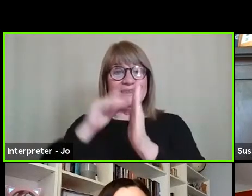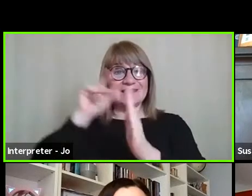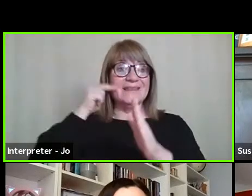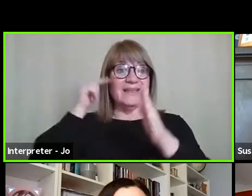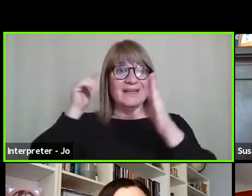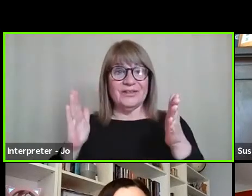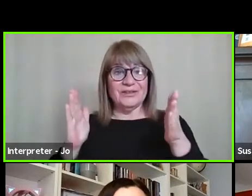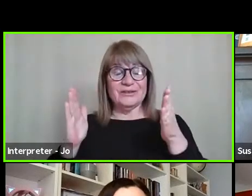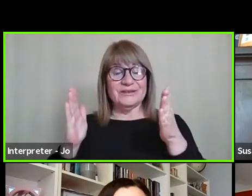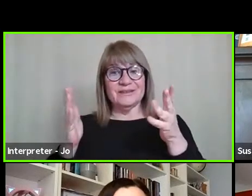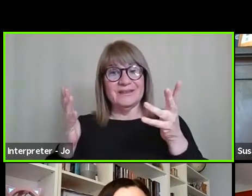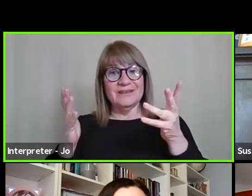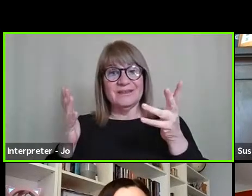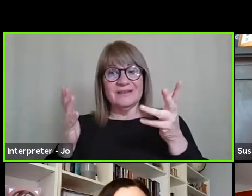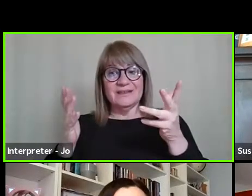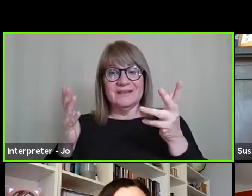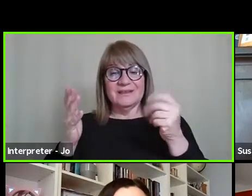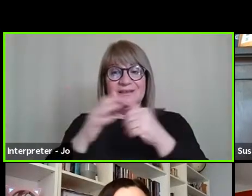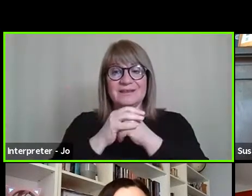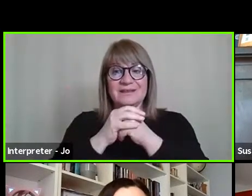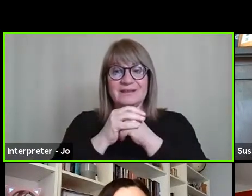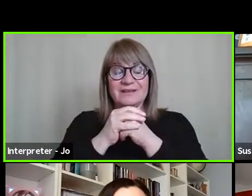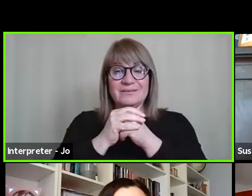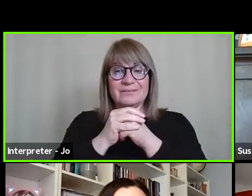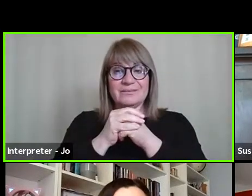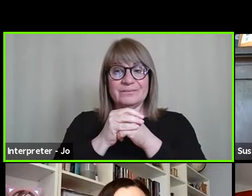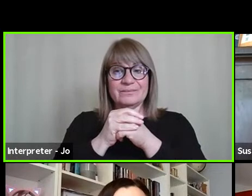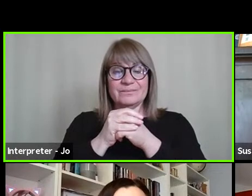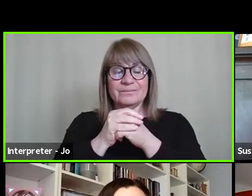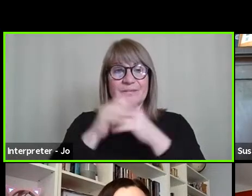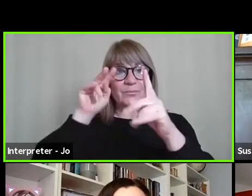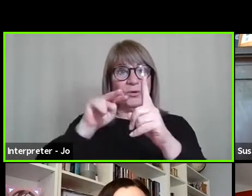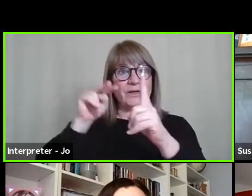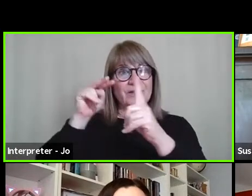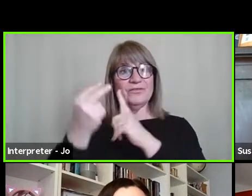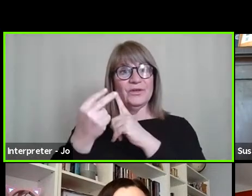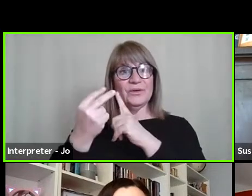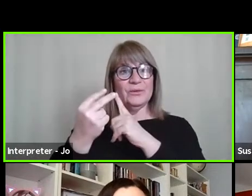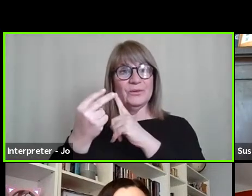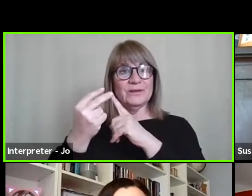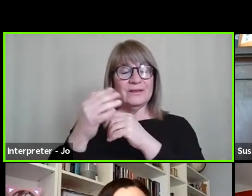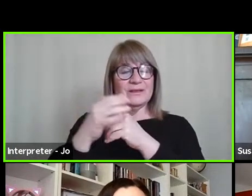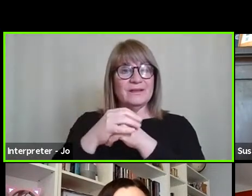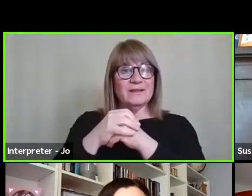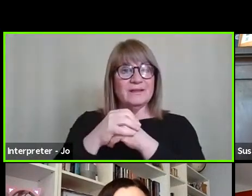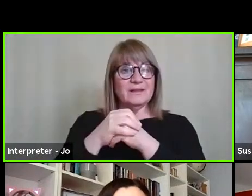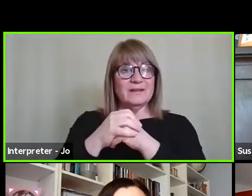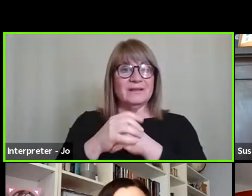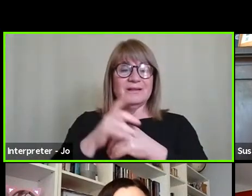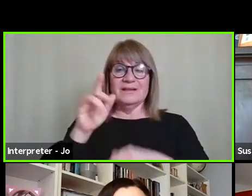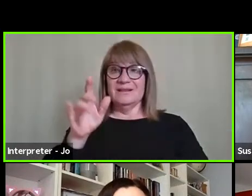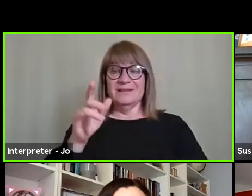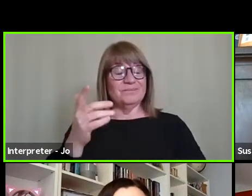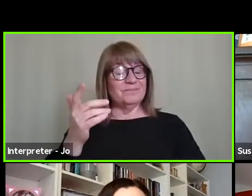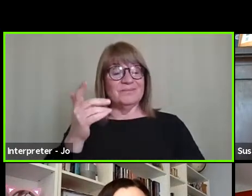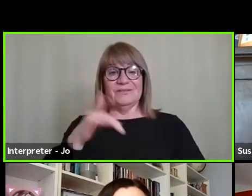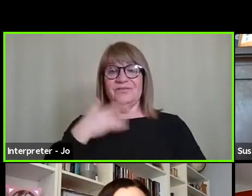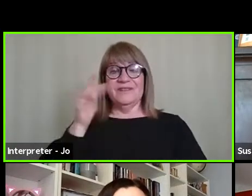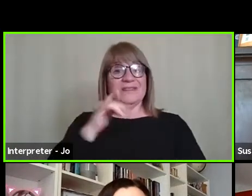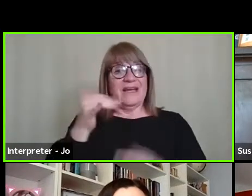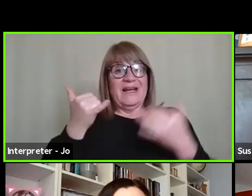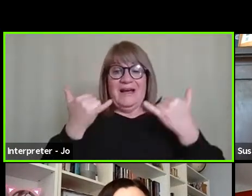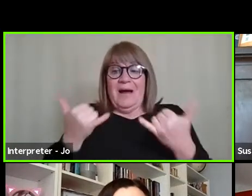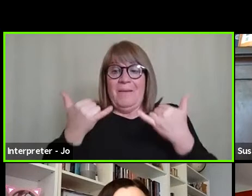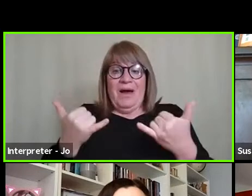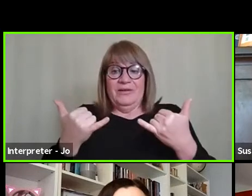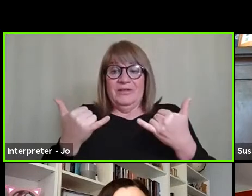um that that is definitely a modern day form of eugenics against people